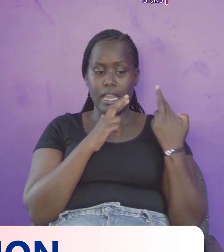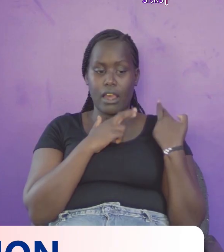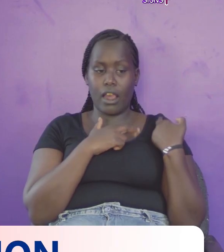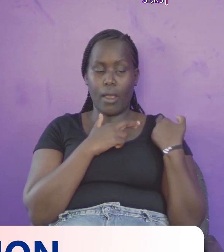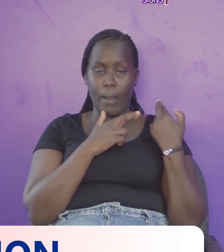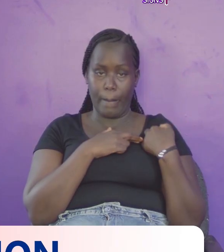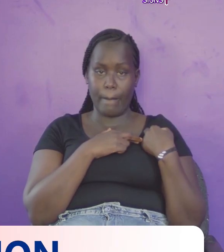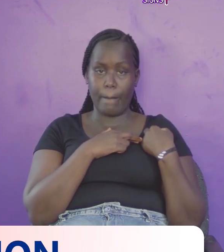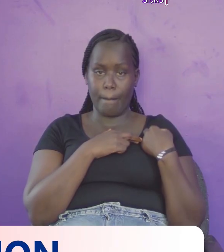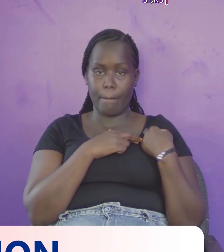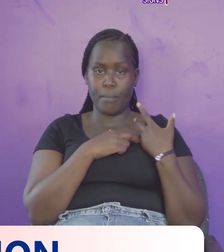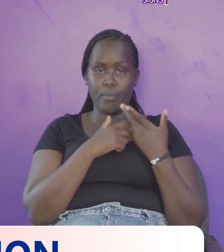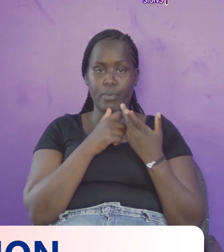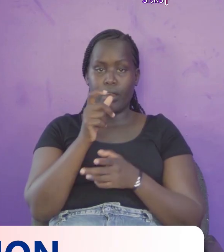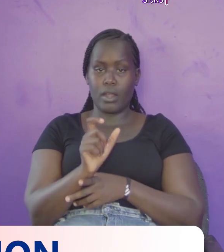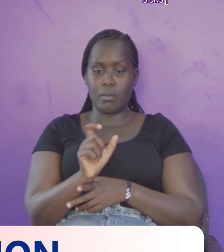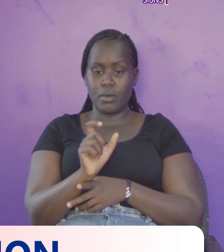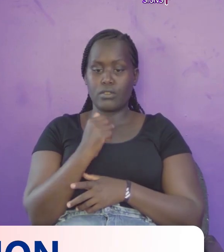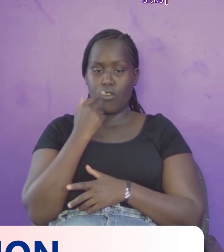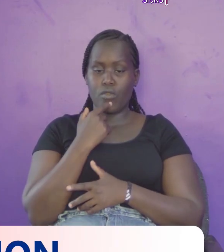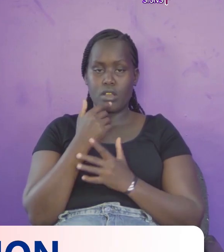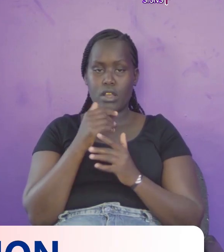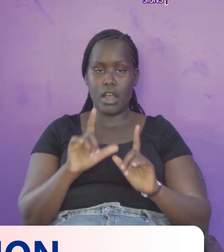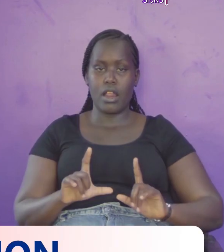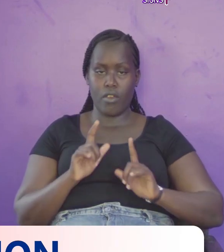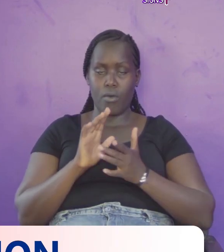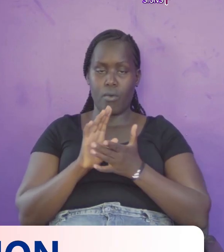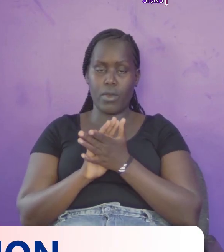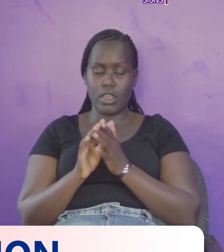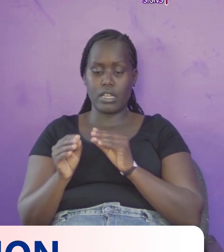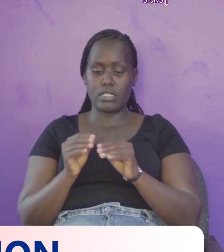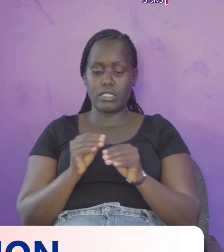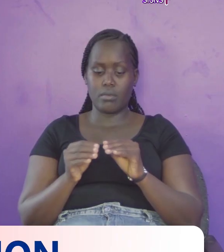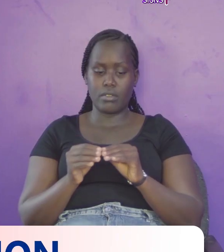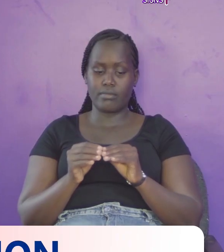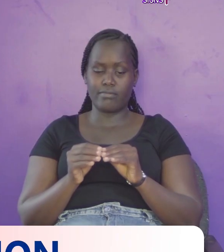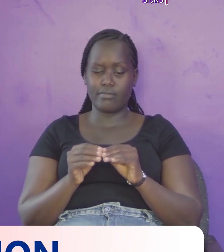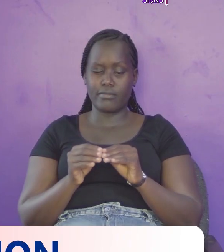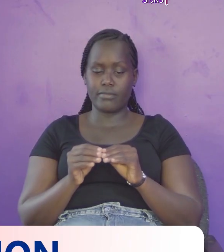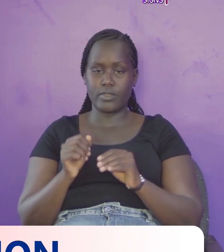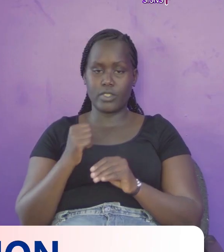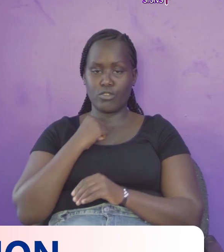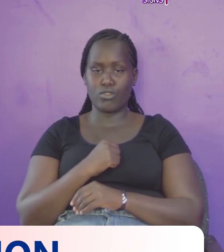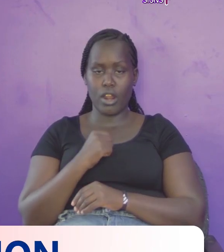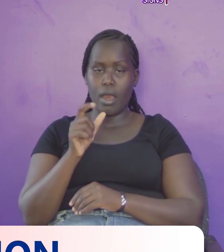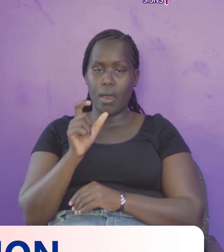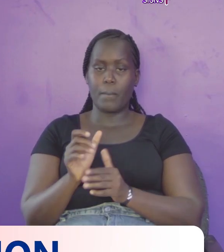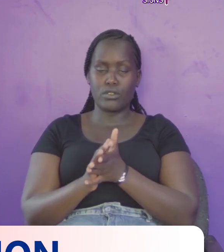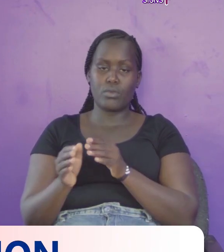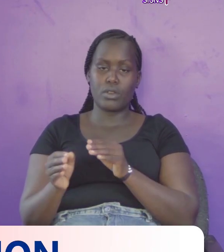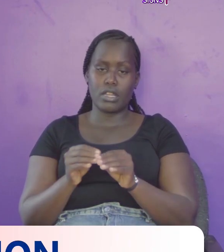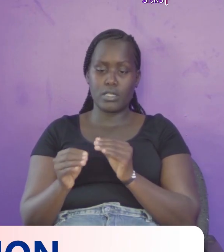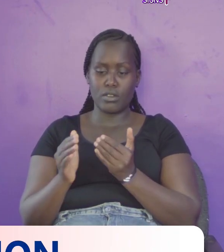responsibility of the person that is not living with disability to take care of the one that has